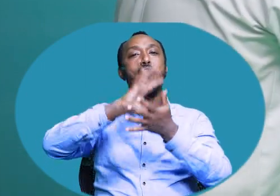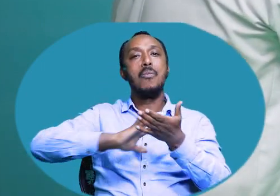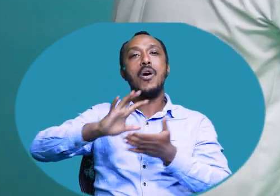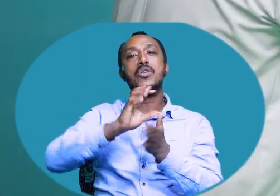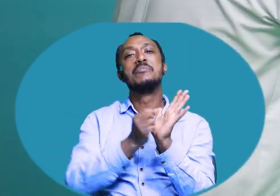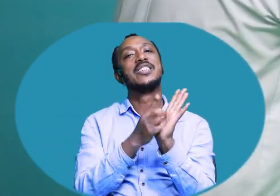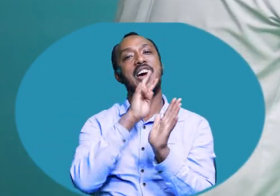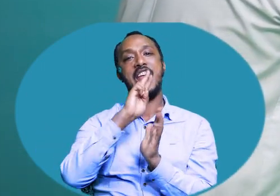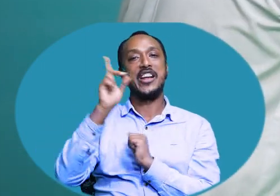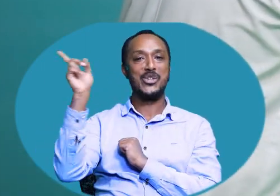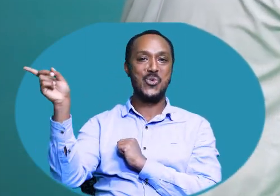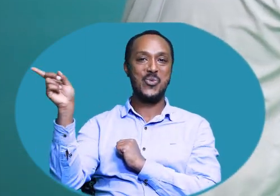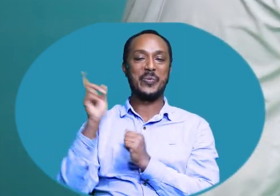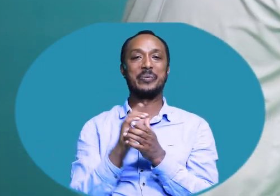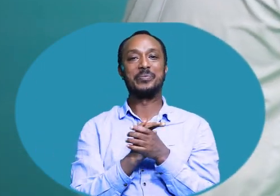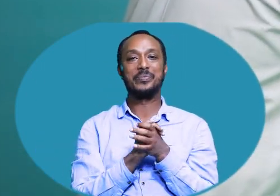NH3,